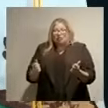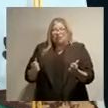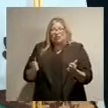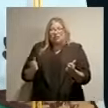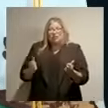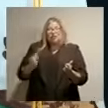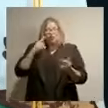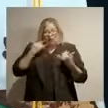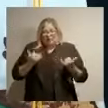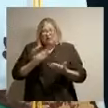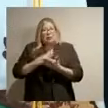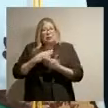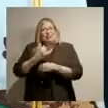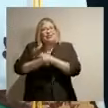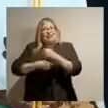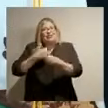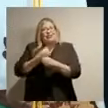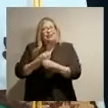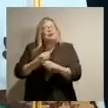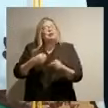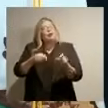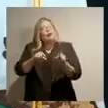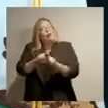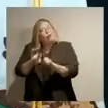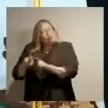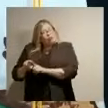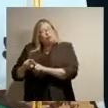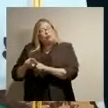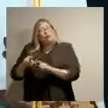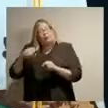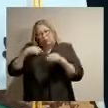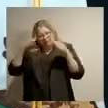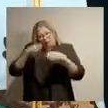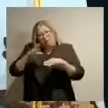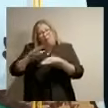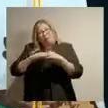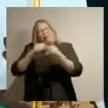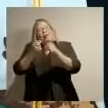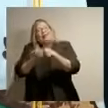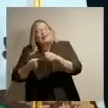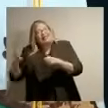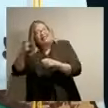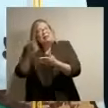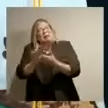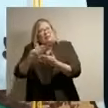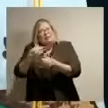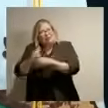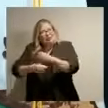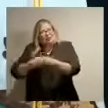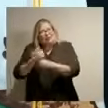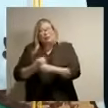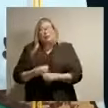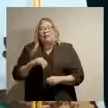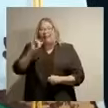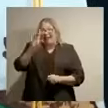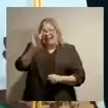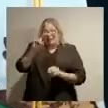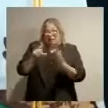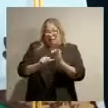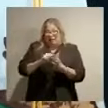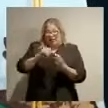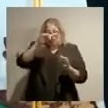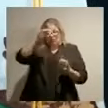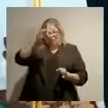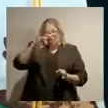the budget year, but the subsequent budget year. And the eight pages highlight the